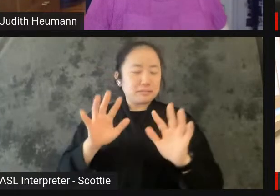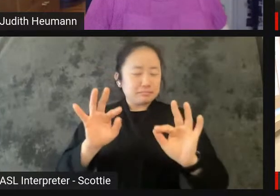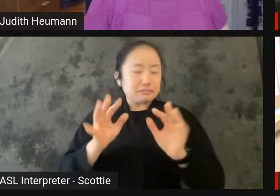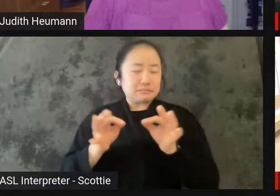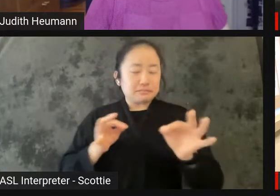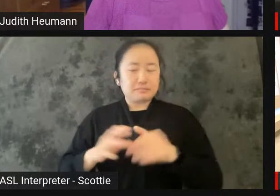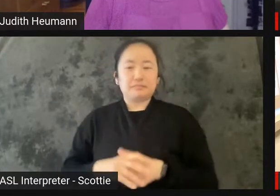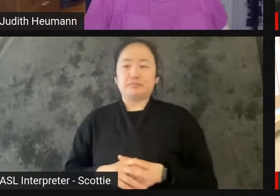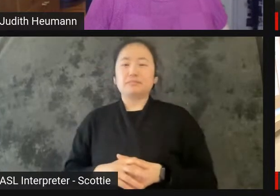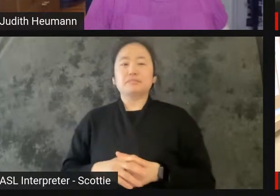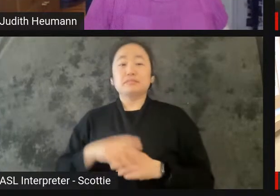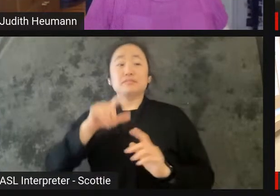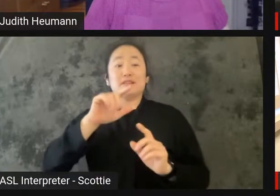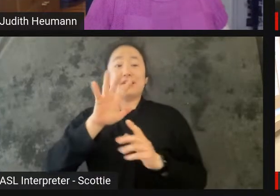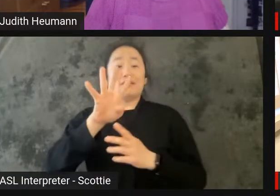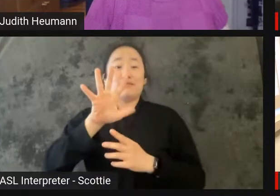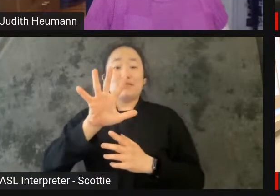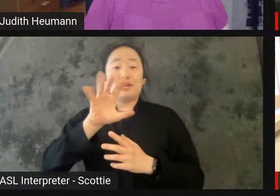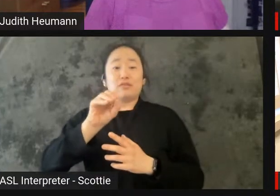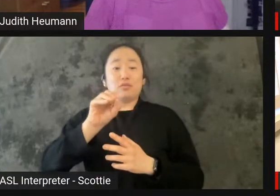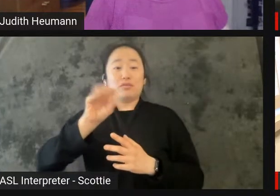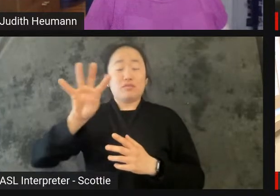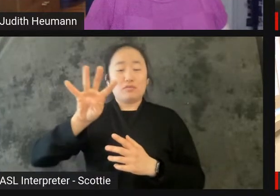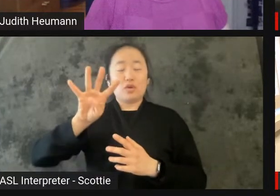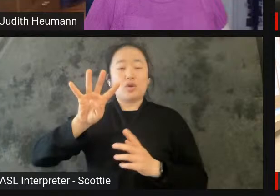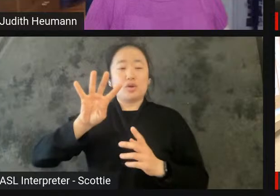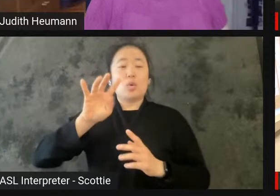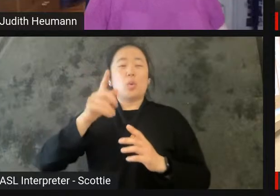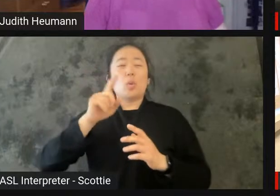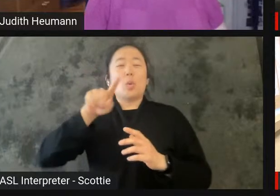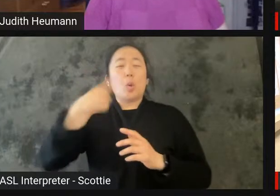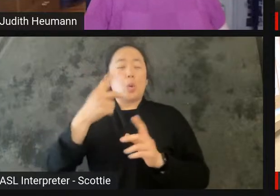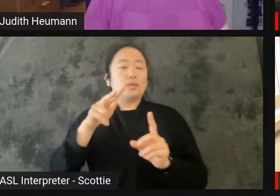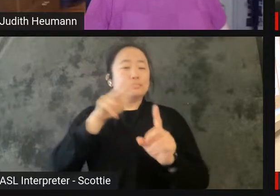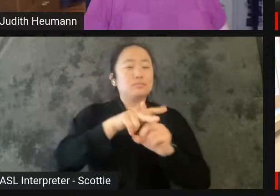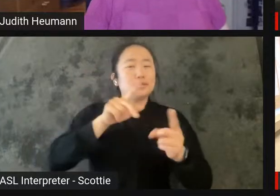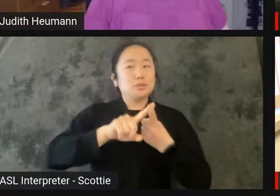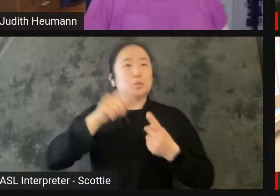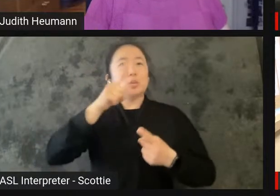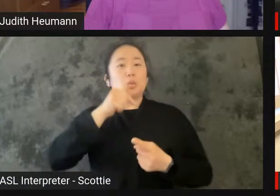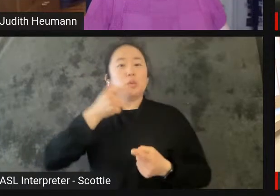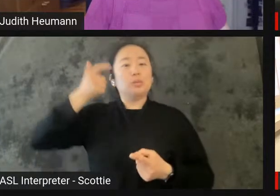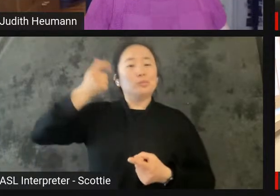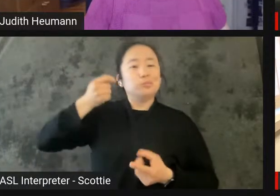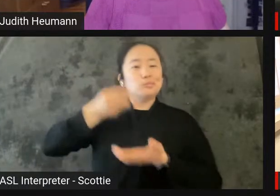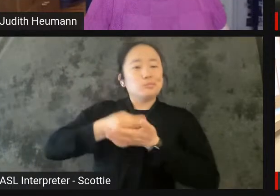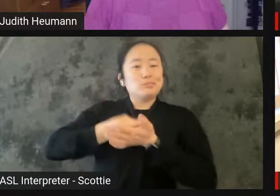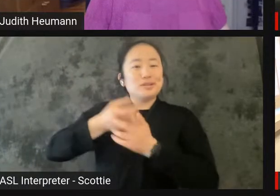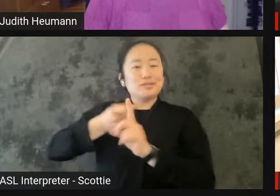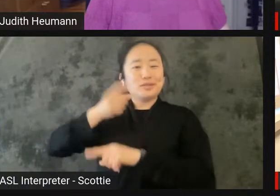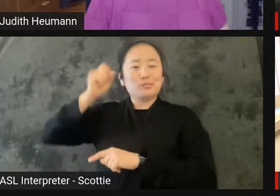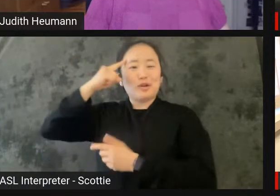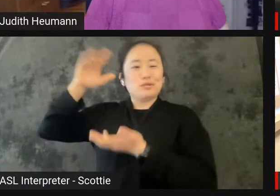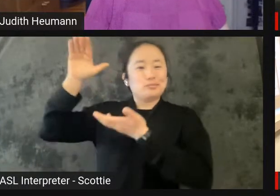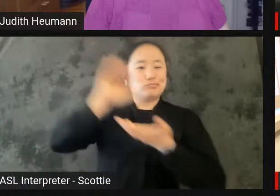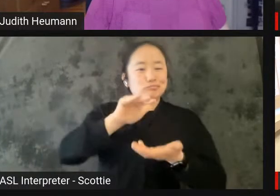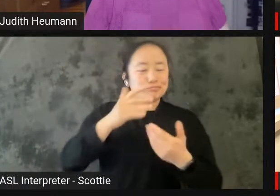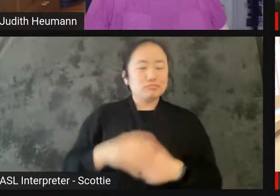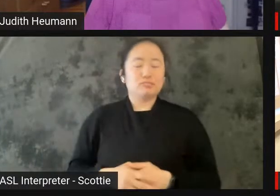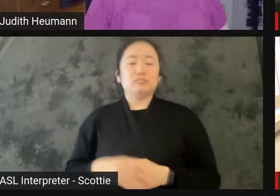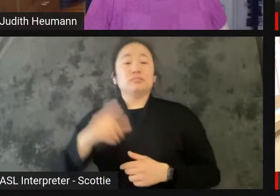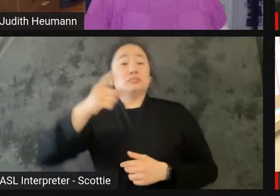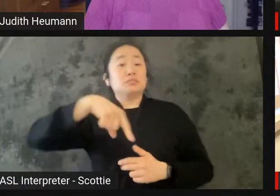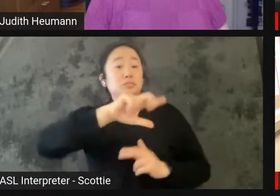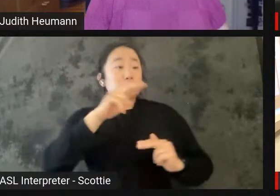covers entities that are recipients of federal financial assistance. And for those institutions, it